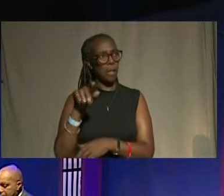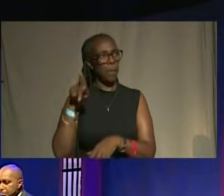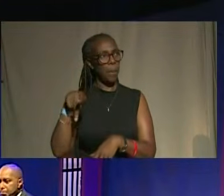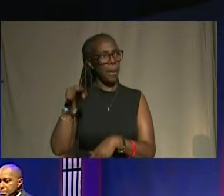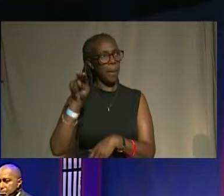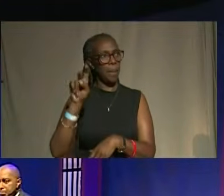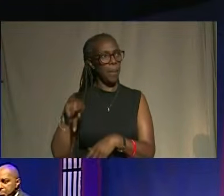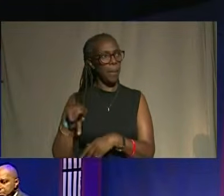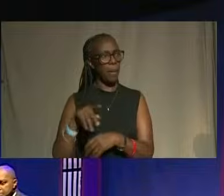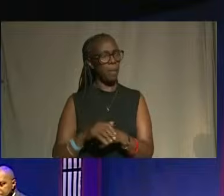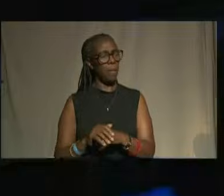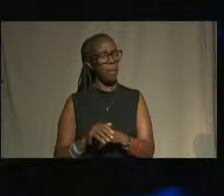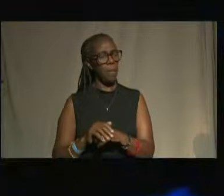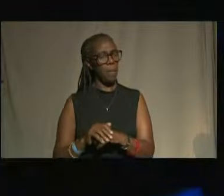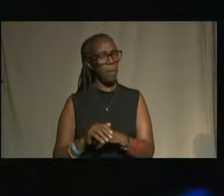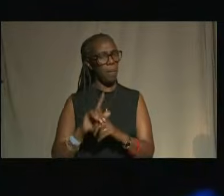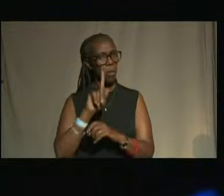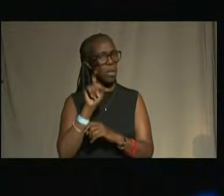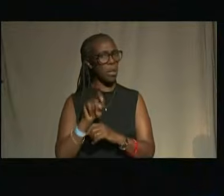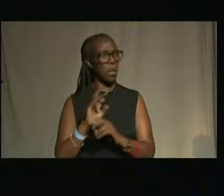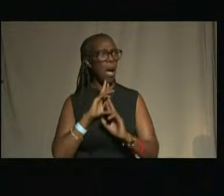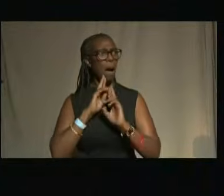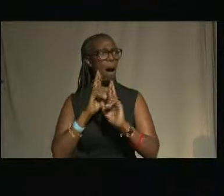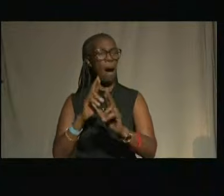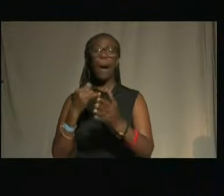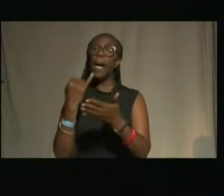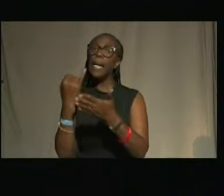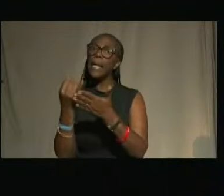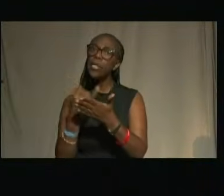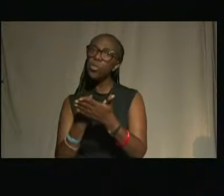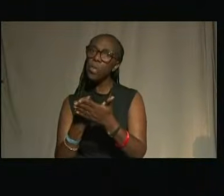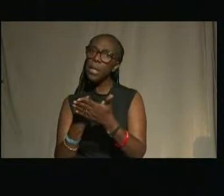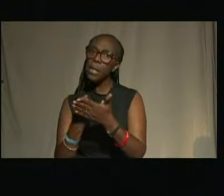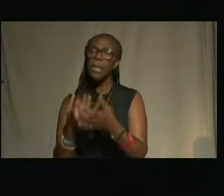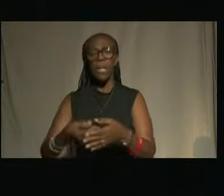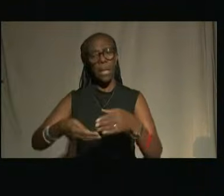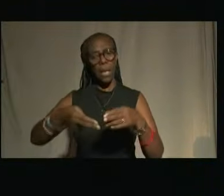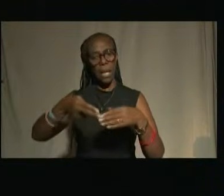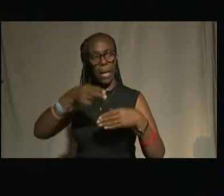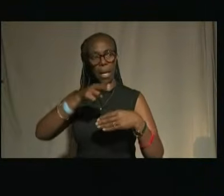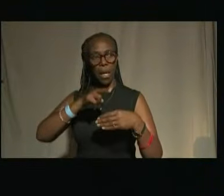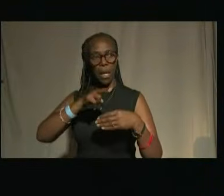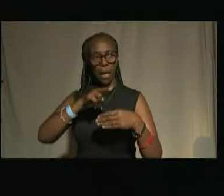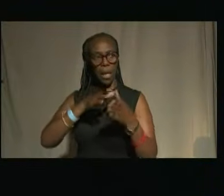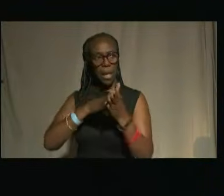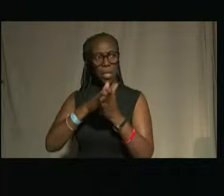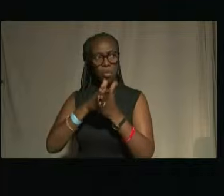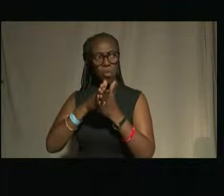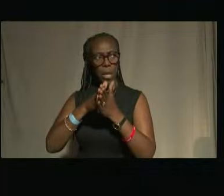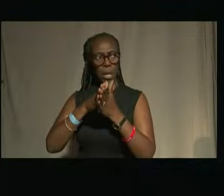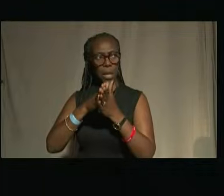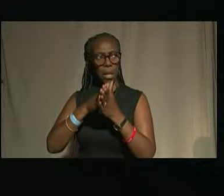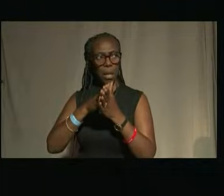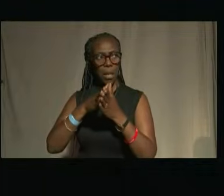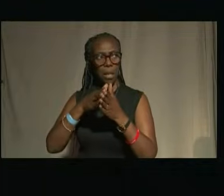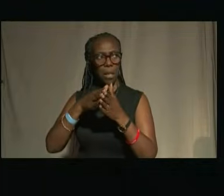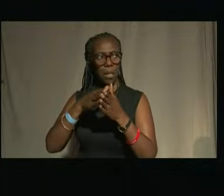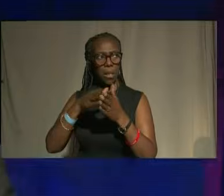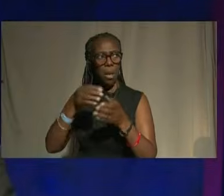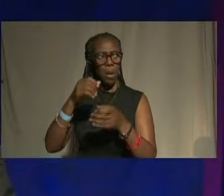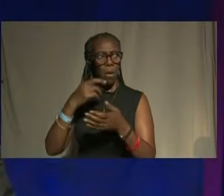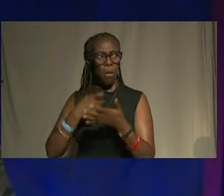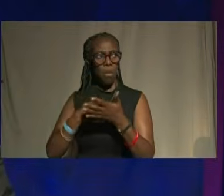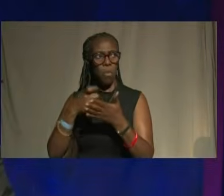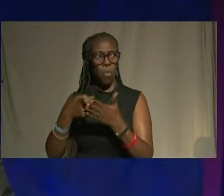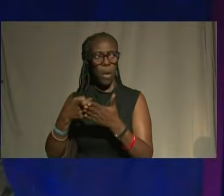The high interest rate FinSAC era was devastating for the Jamaican economy. A World Bank debt management paper